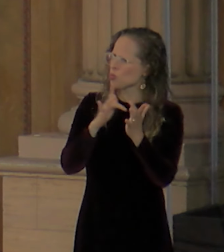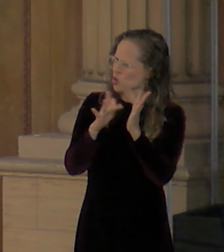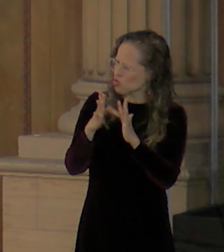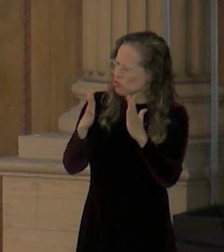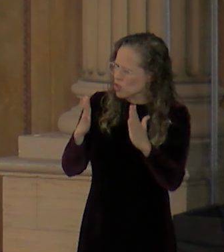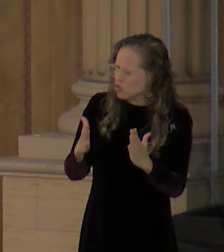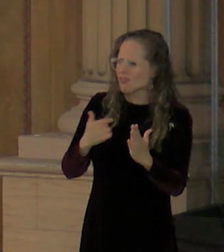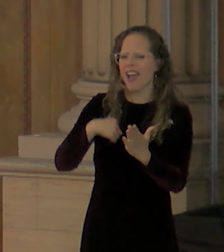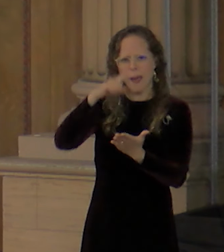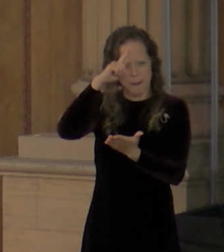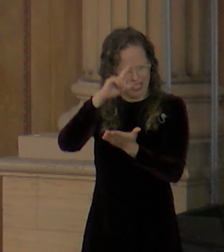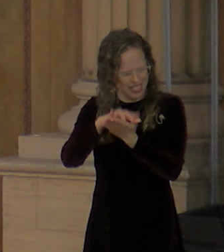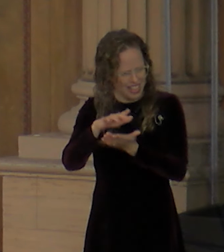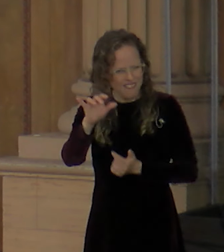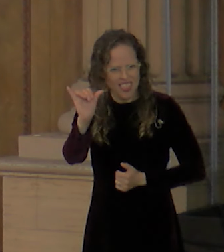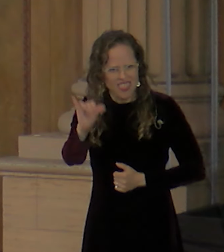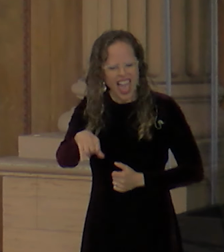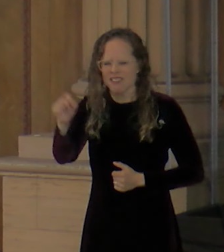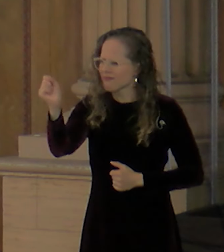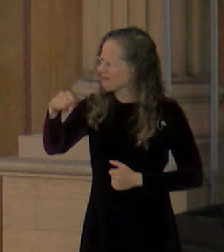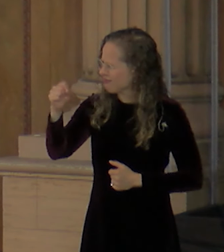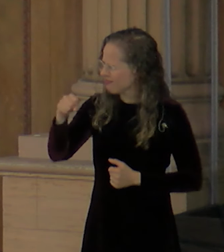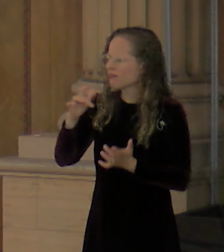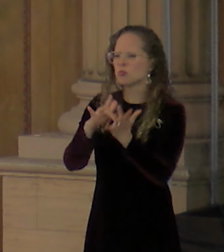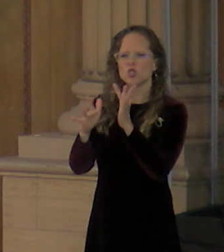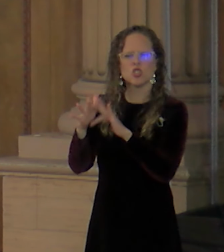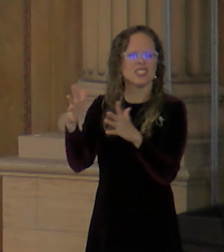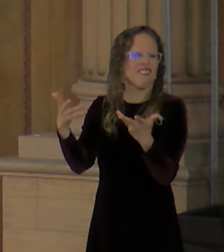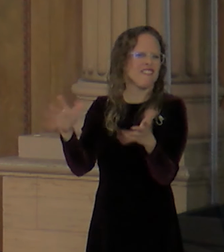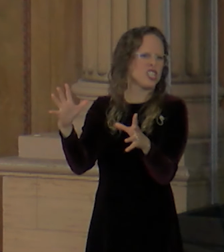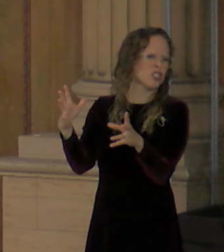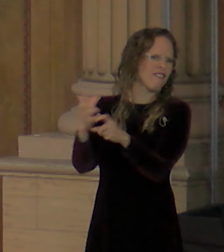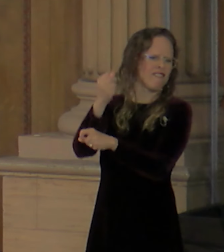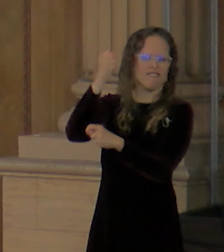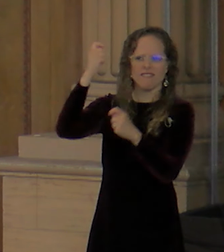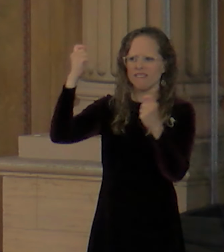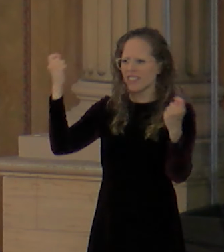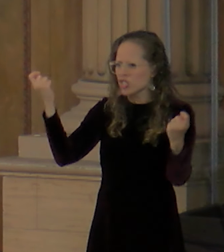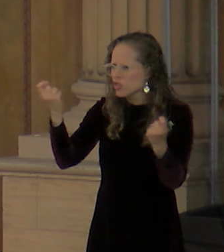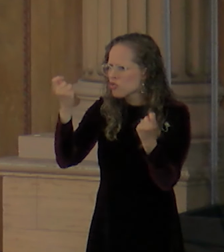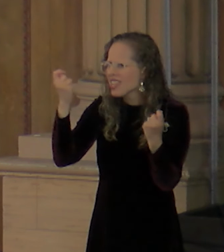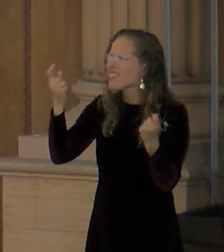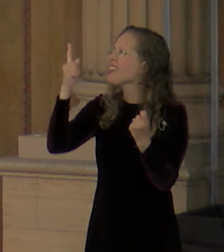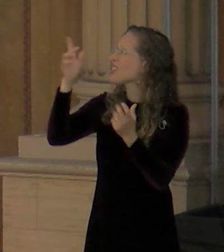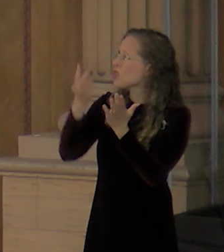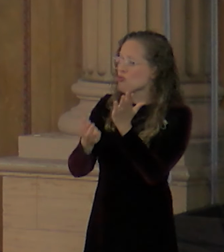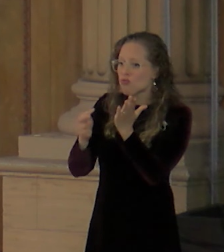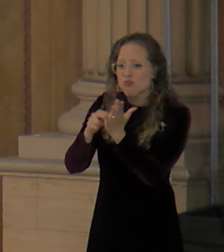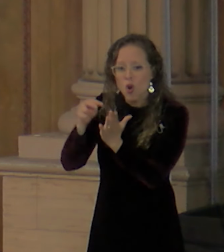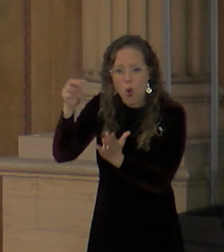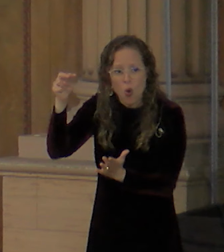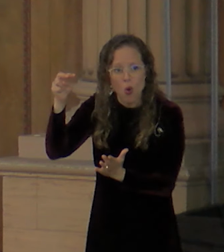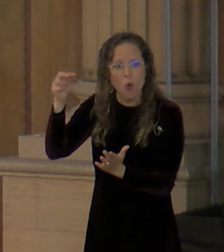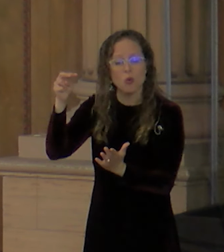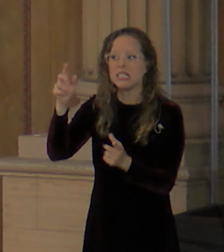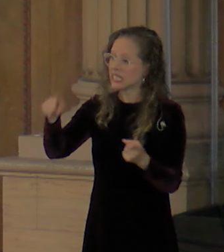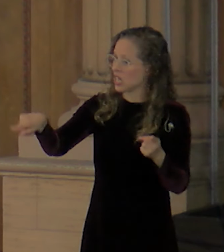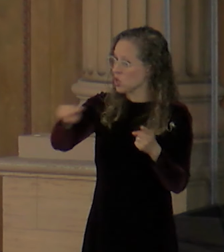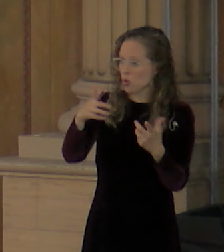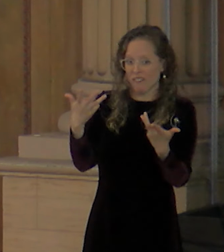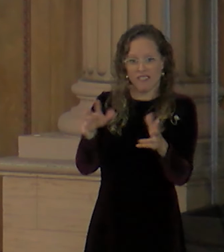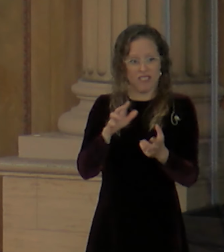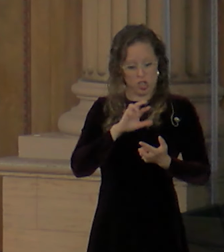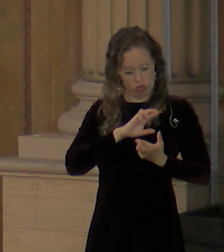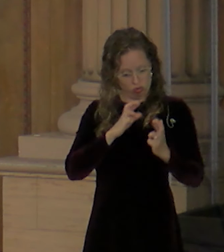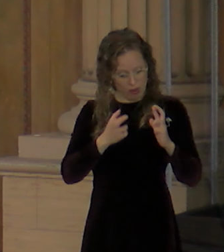in that Jesus accomplished that victory over sin on the cross, that he rose again, and you've repented of your sins and trusted in